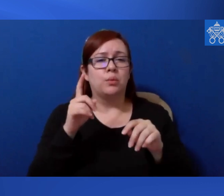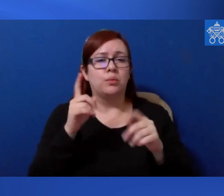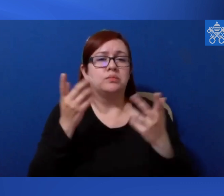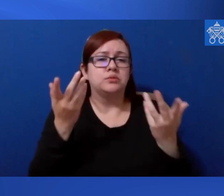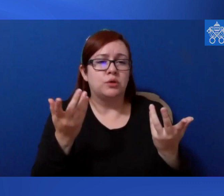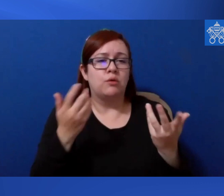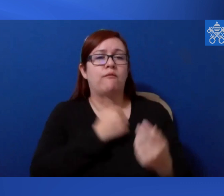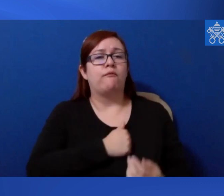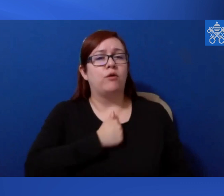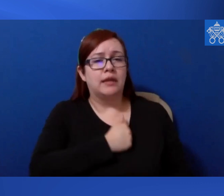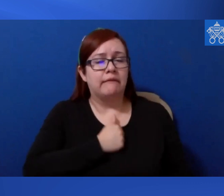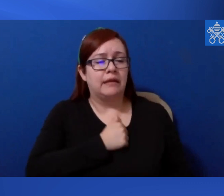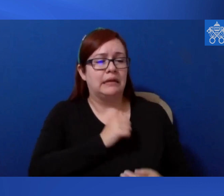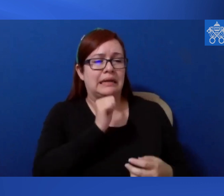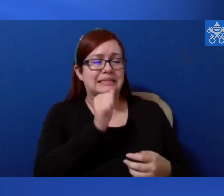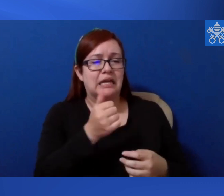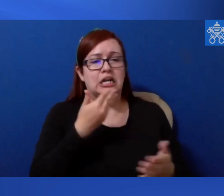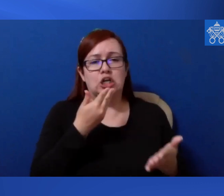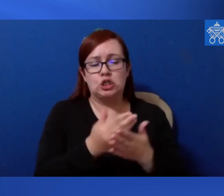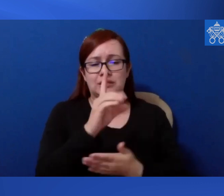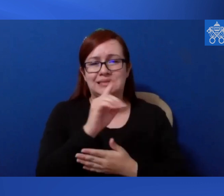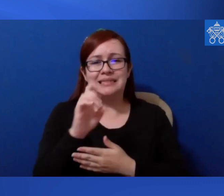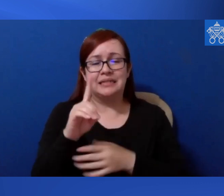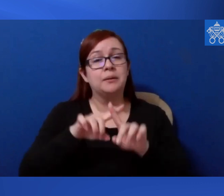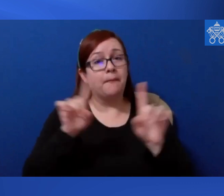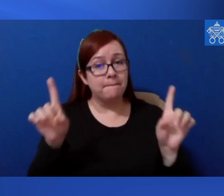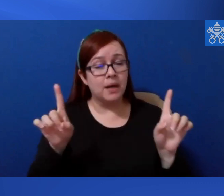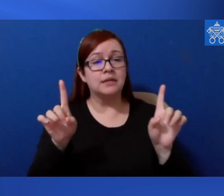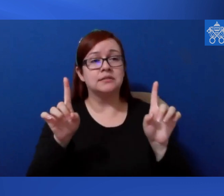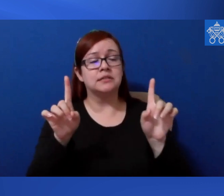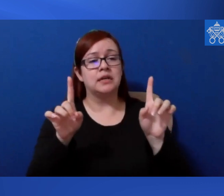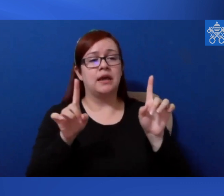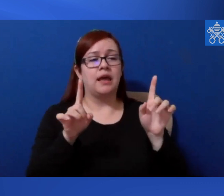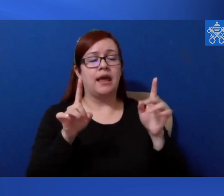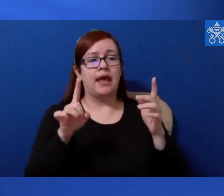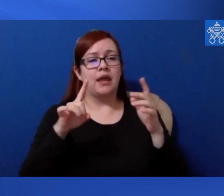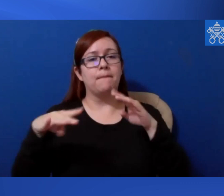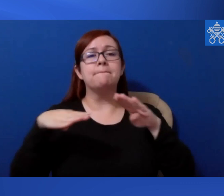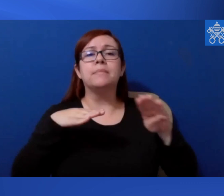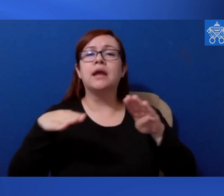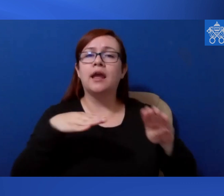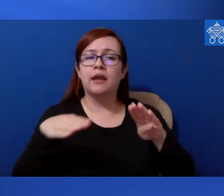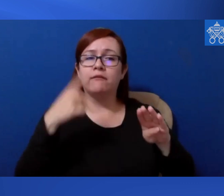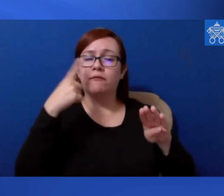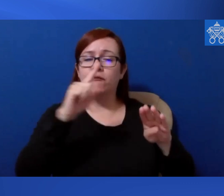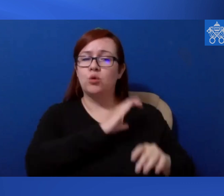not. It is a fundamental condition for those who are Christians.